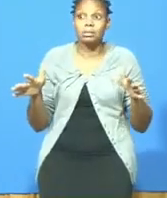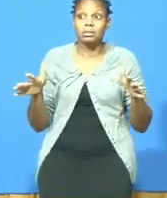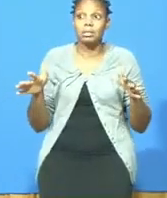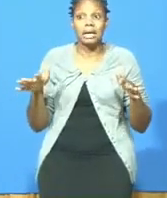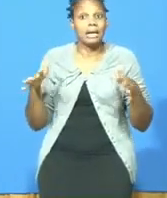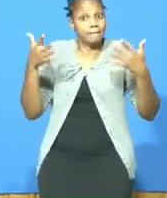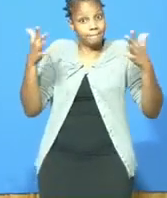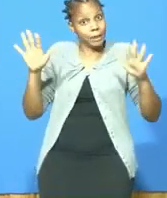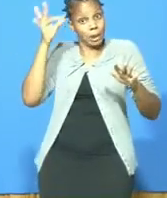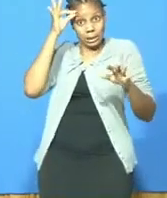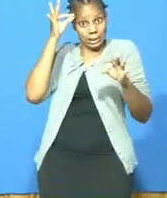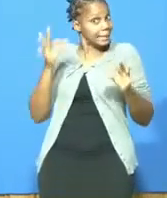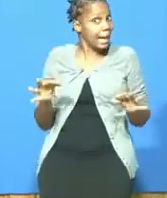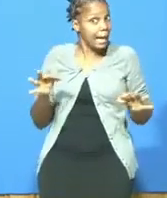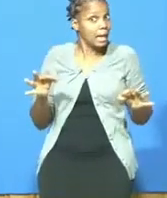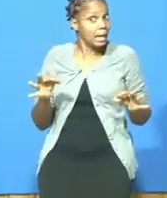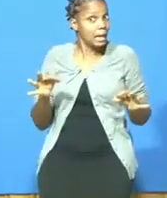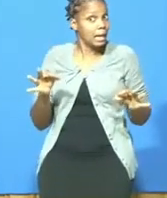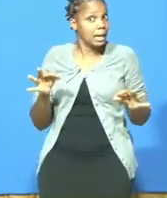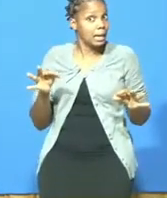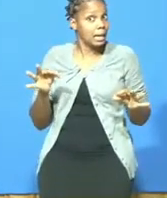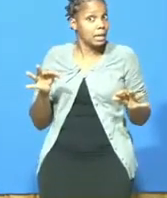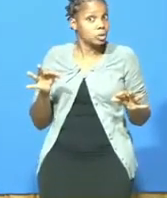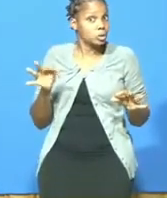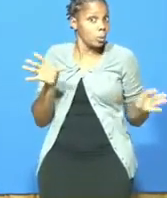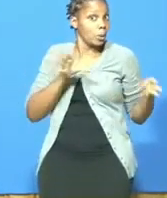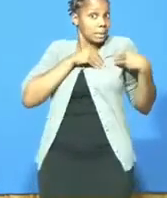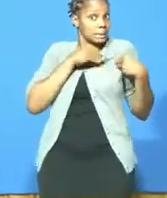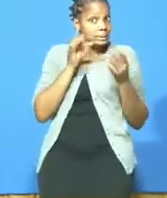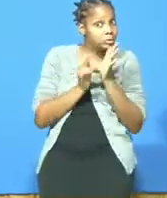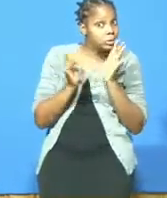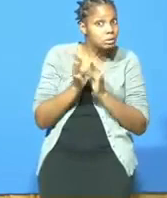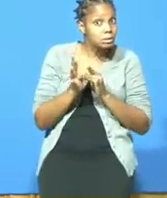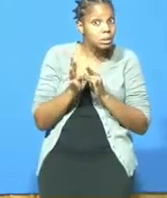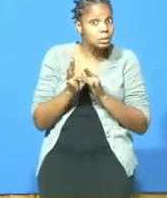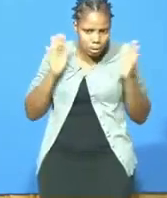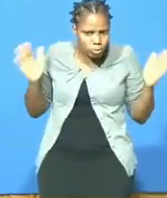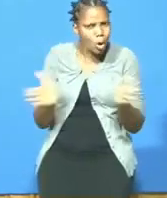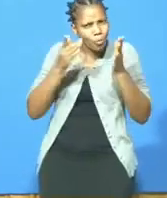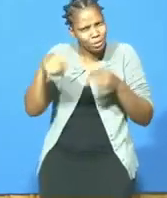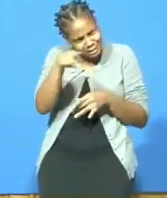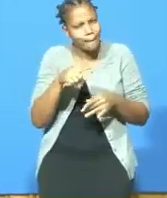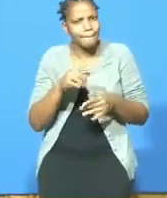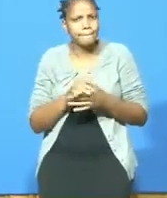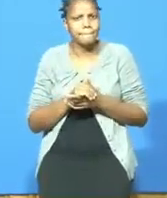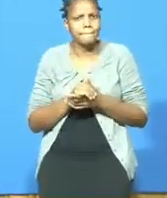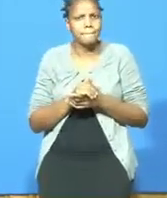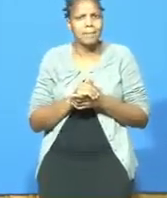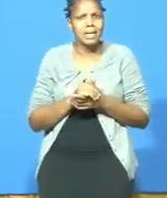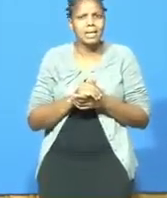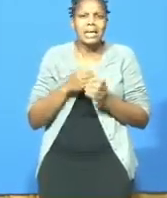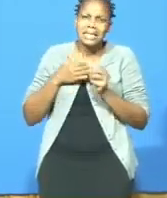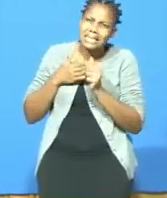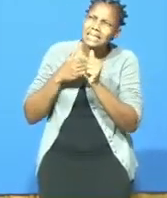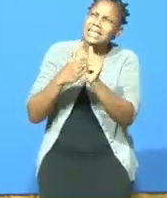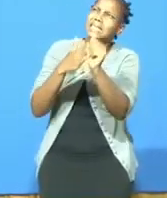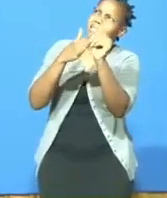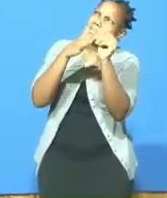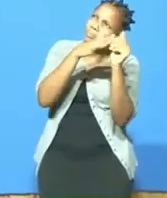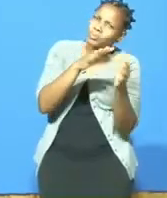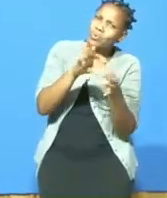have decided to stand up for Jesus, encourage them. Lead them to